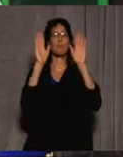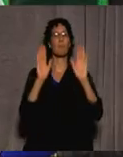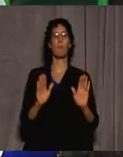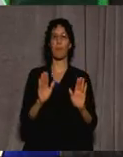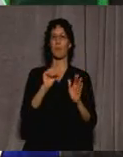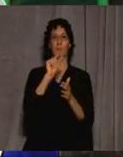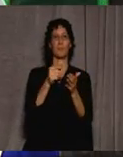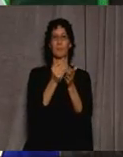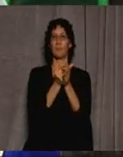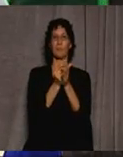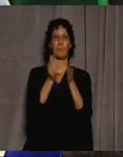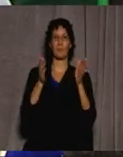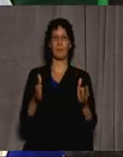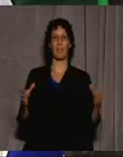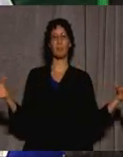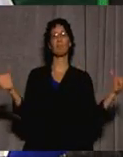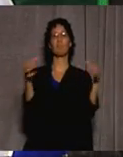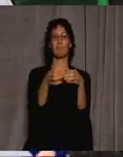NSU.